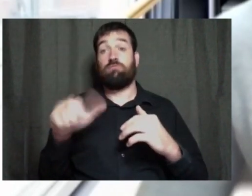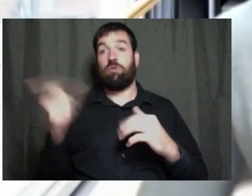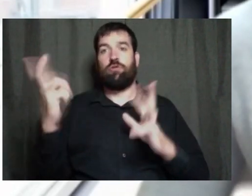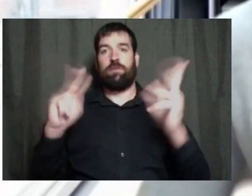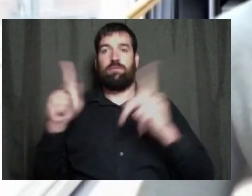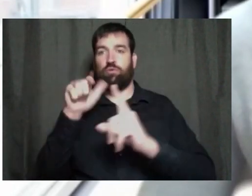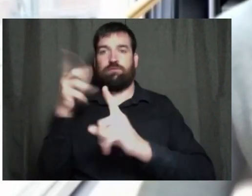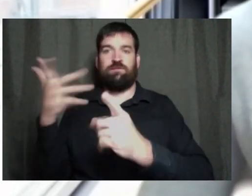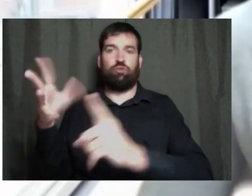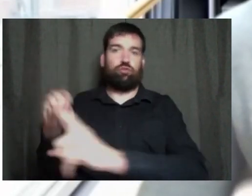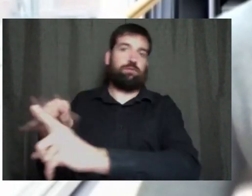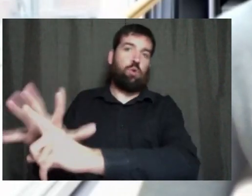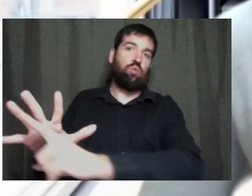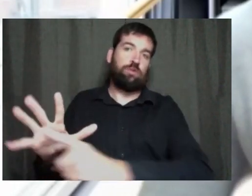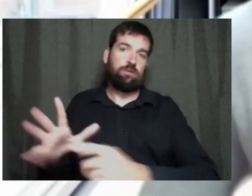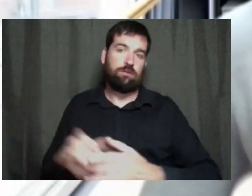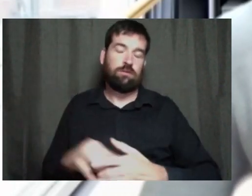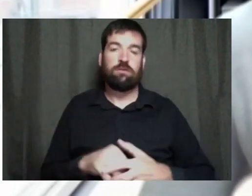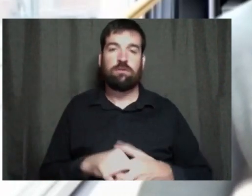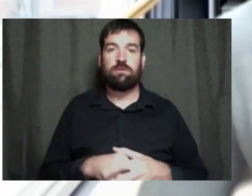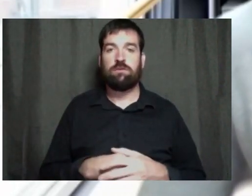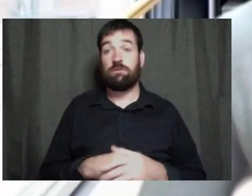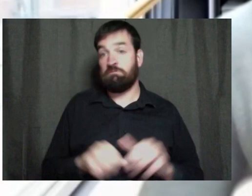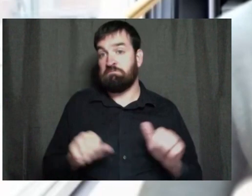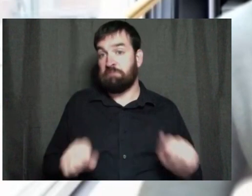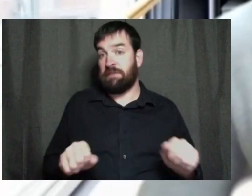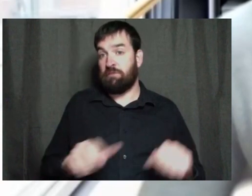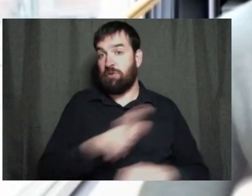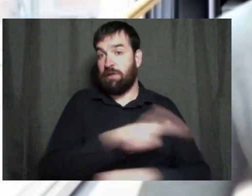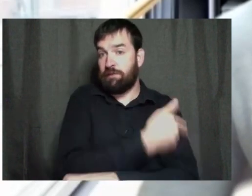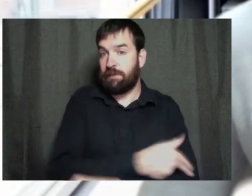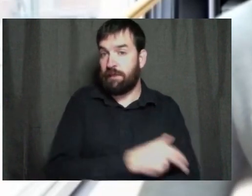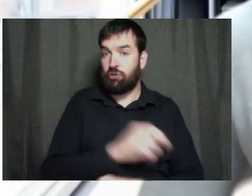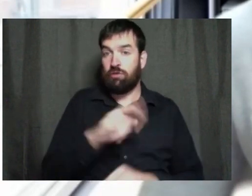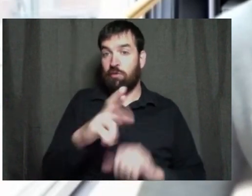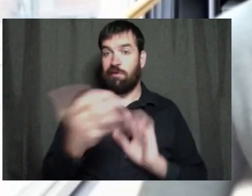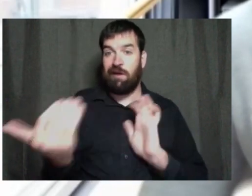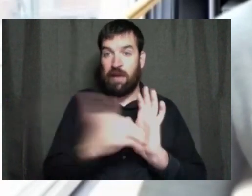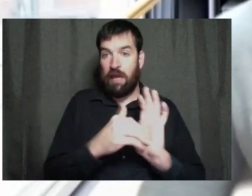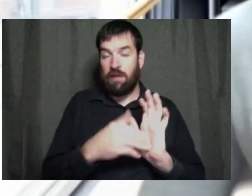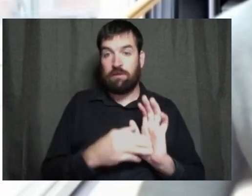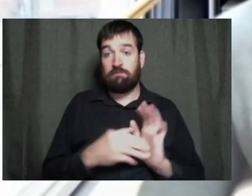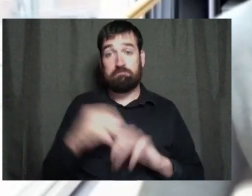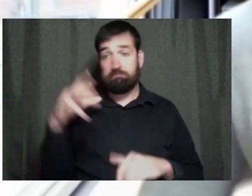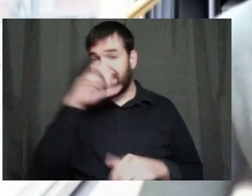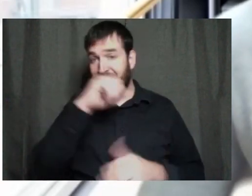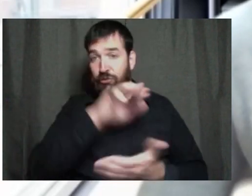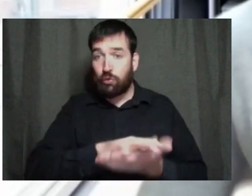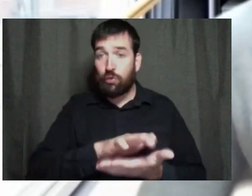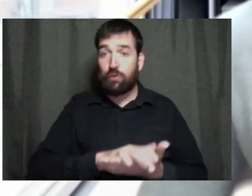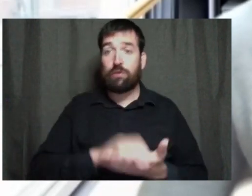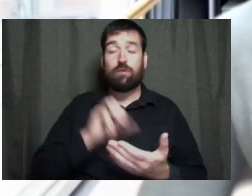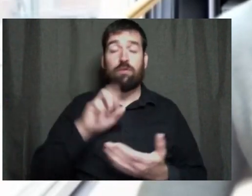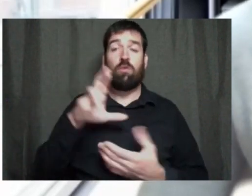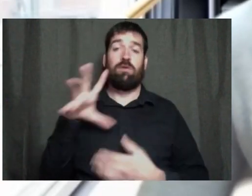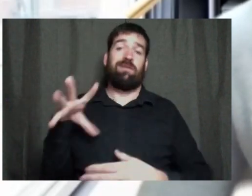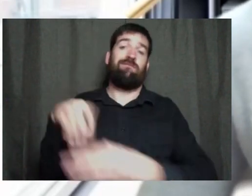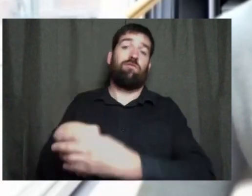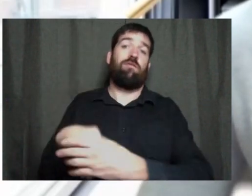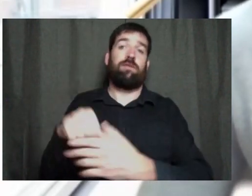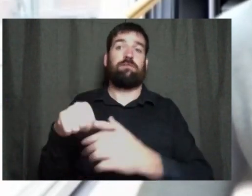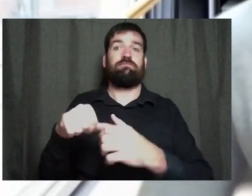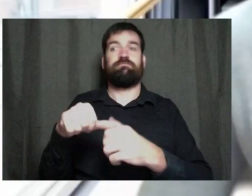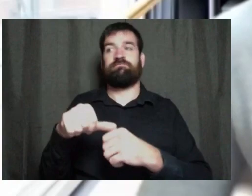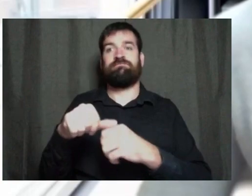exposed to be potentially, have a hospitalization or again, miss out on school days or participation in